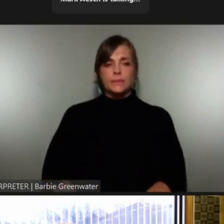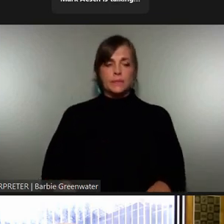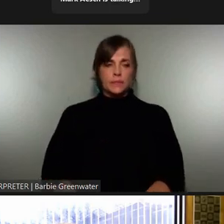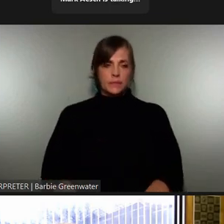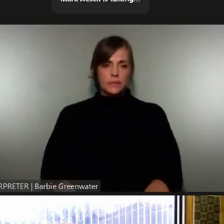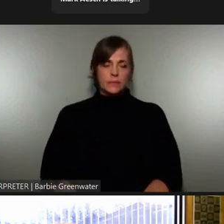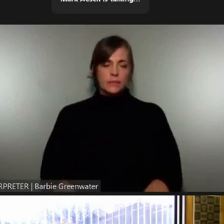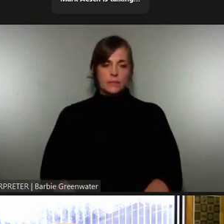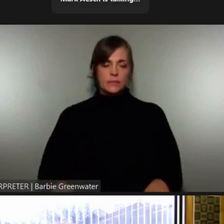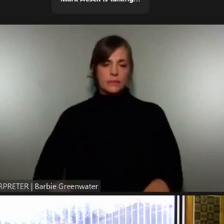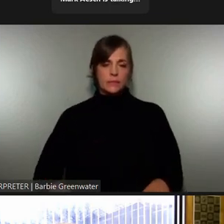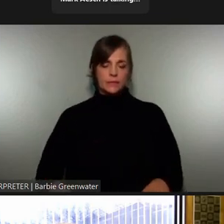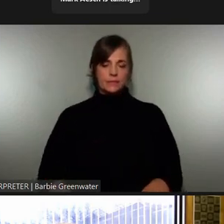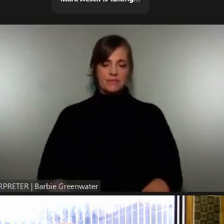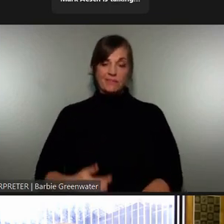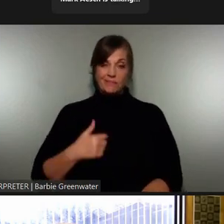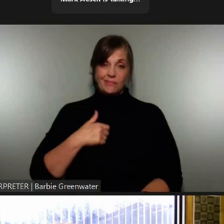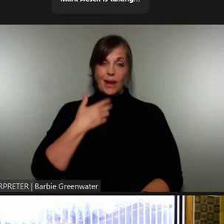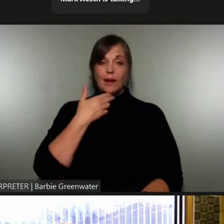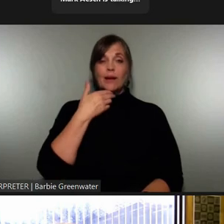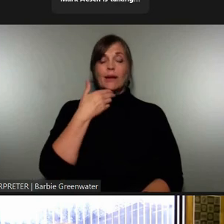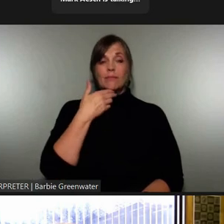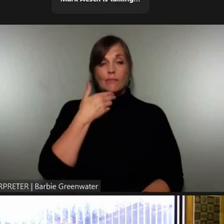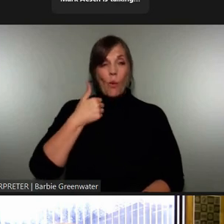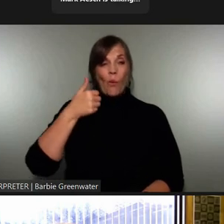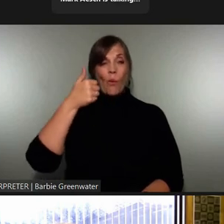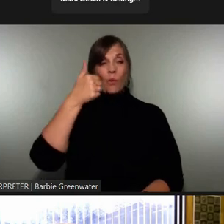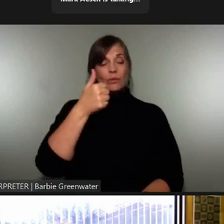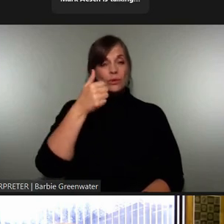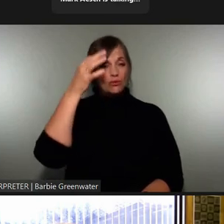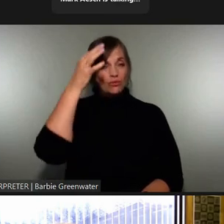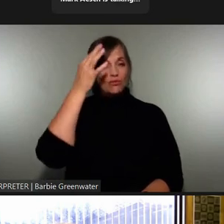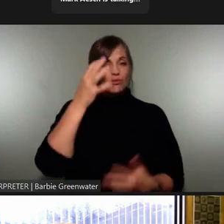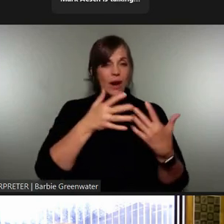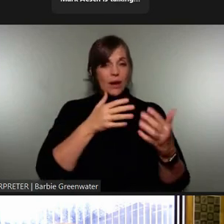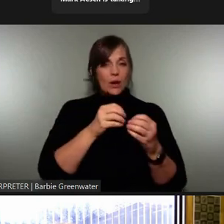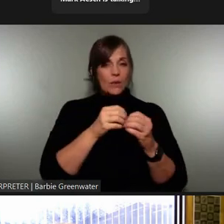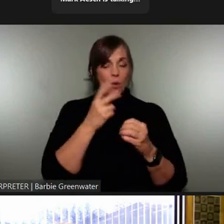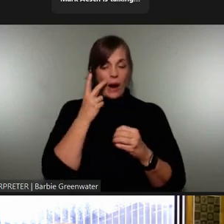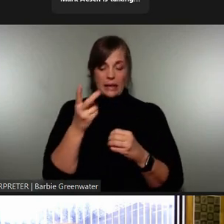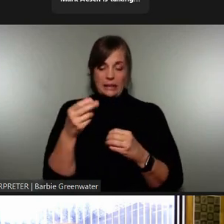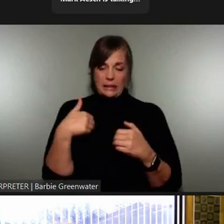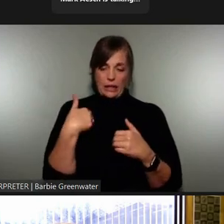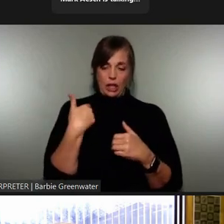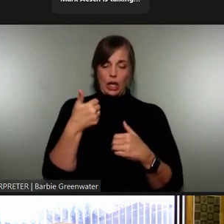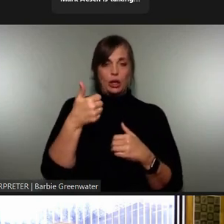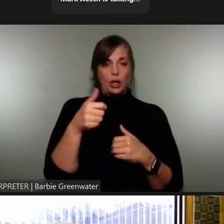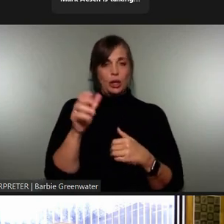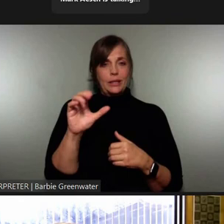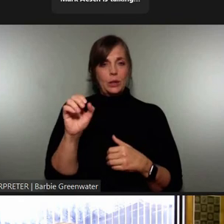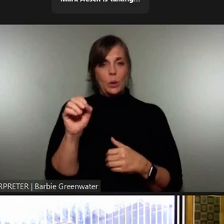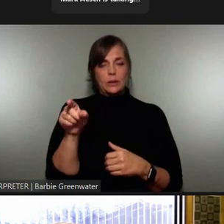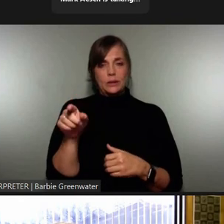as one of the folks that is getting older and more gray hair, I look at younger CEOs like you, I think really leading that conversation to think about it